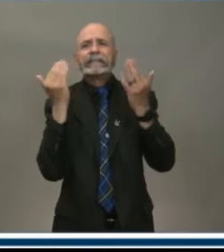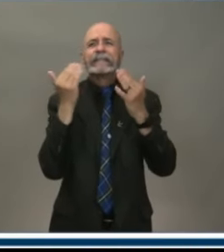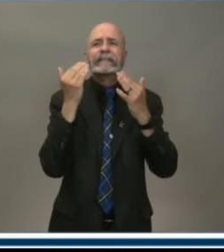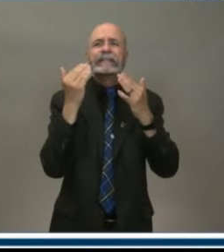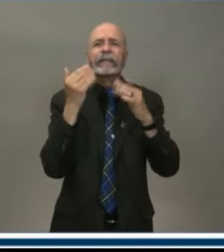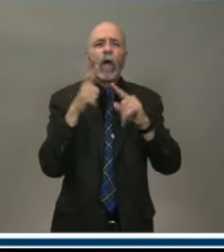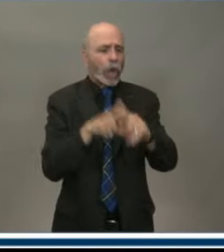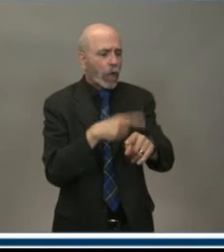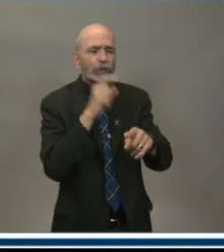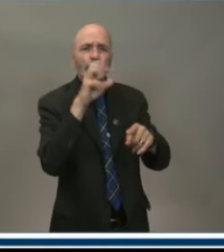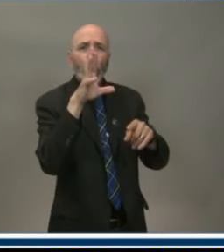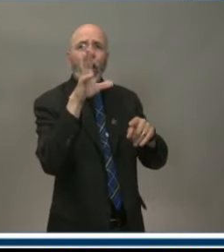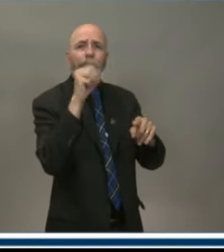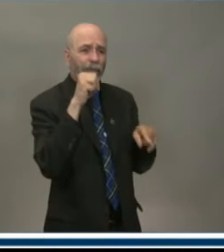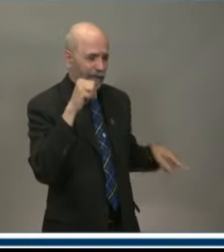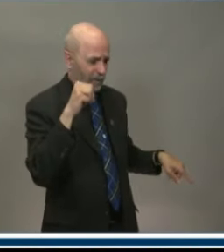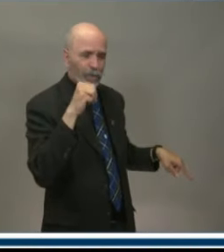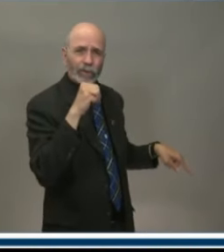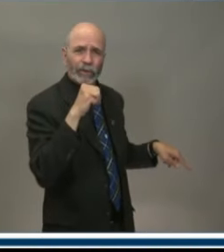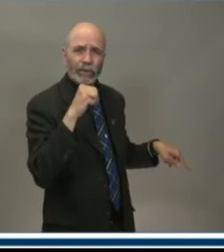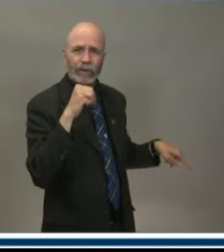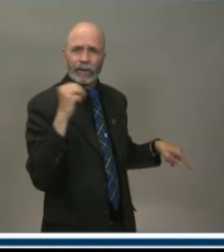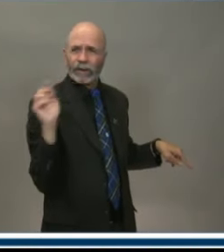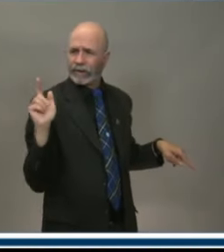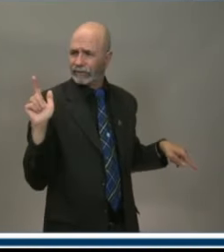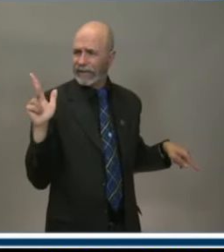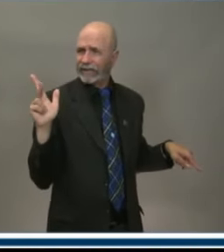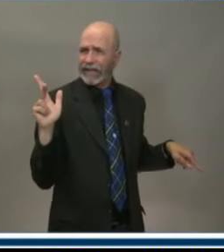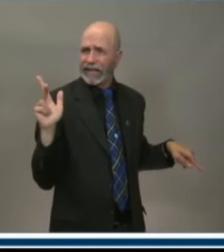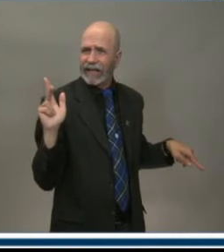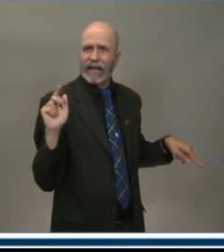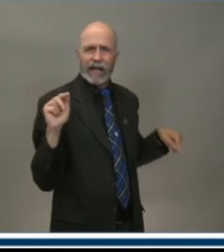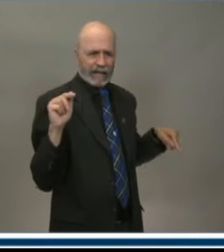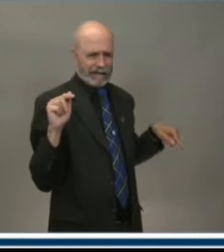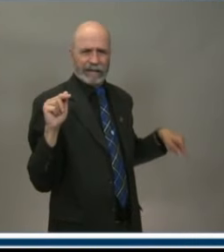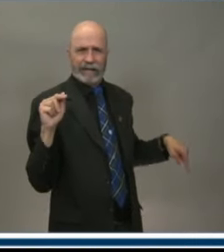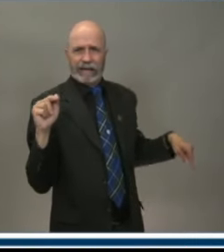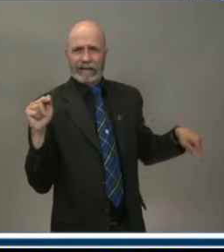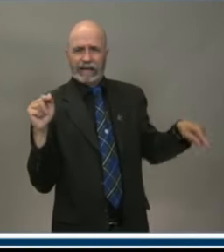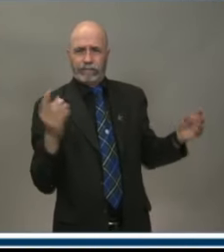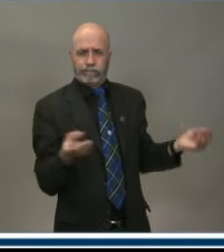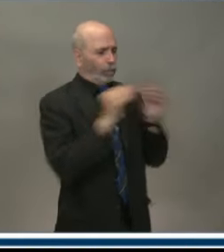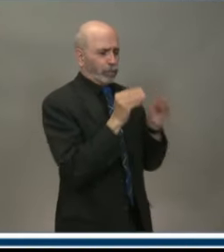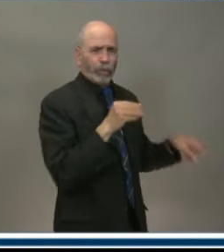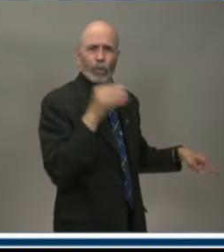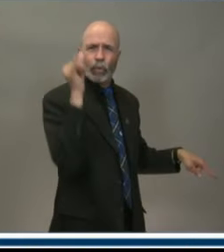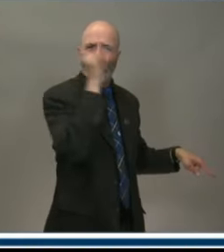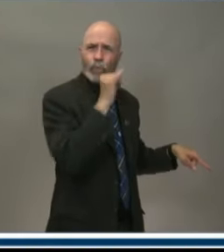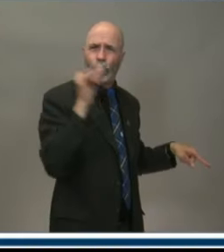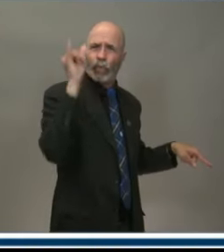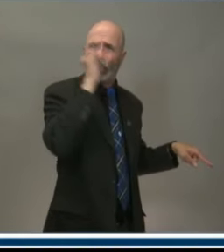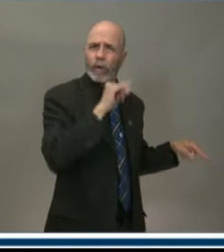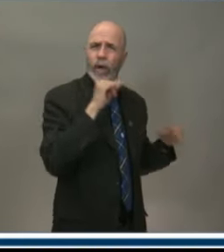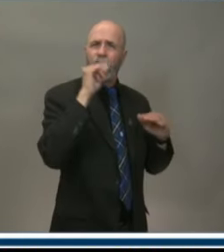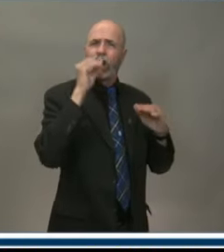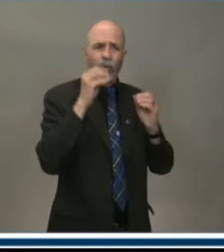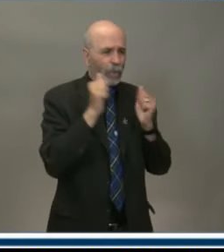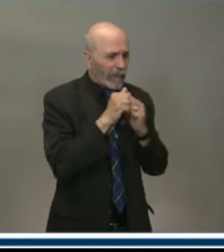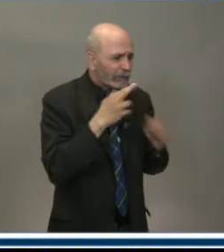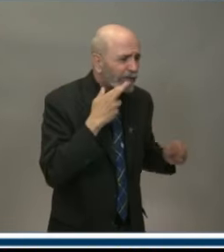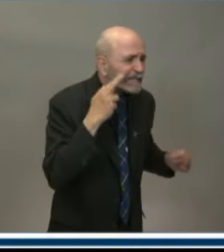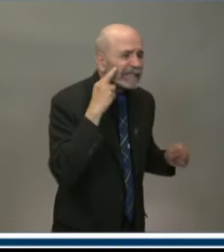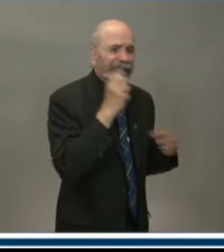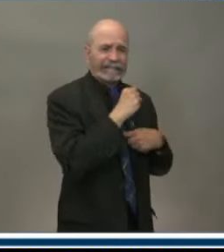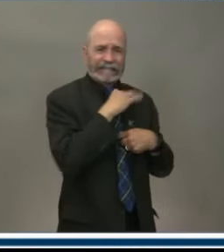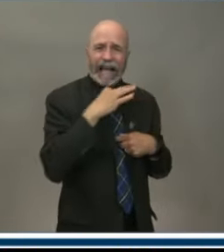facilities, there seems to be 34 more positive cases in long-term care facilities amongst residents and employees